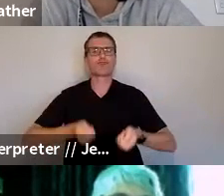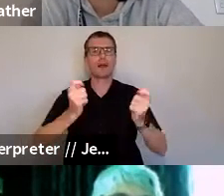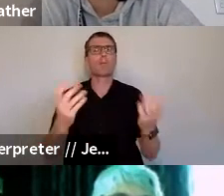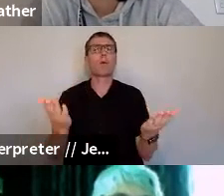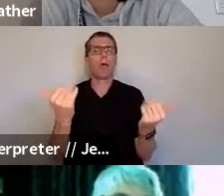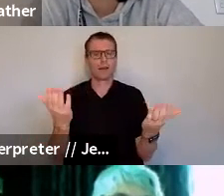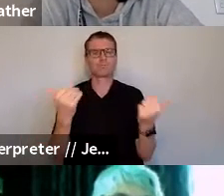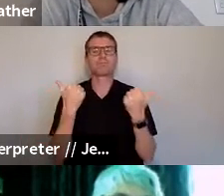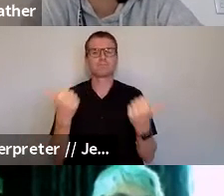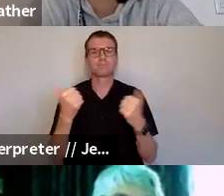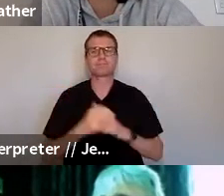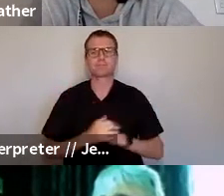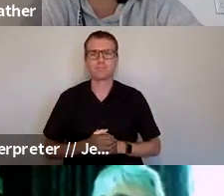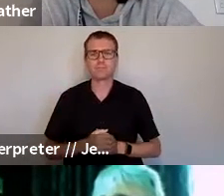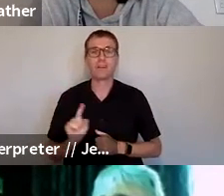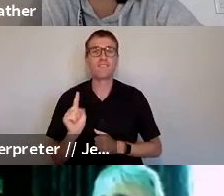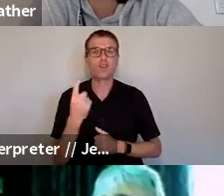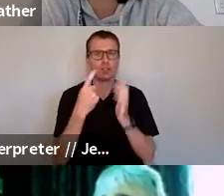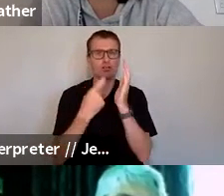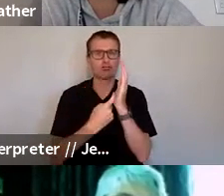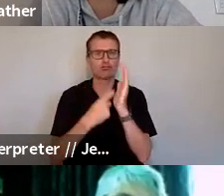And I'm going to start by going to Richard.